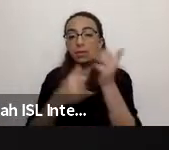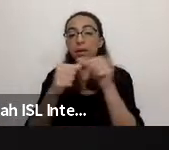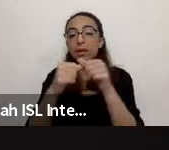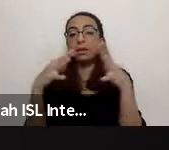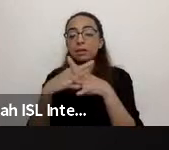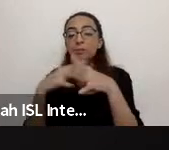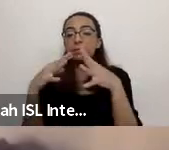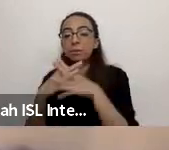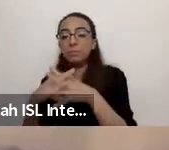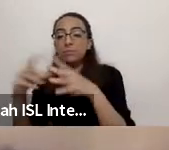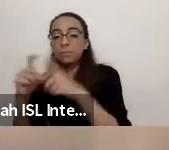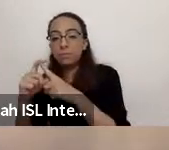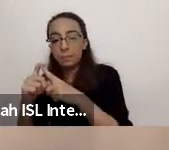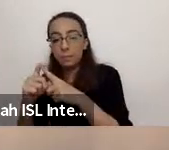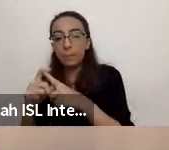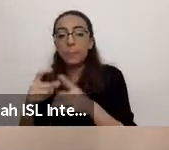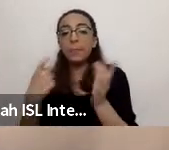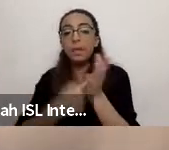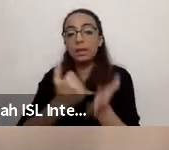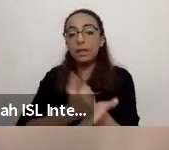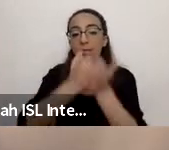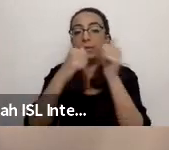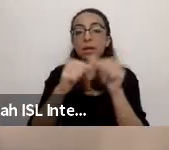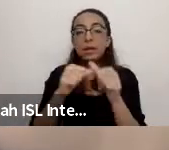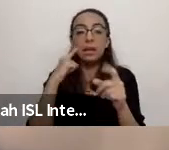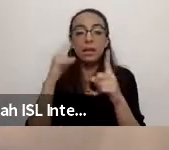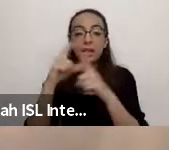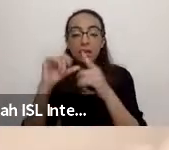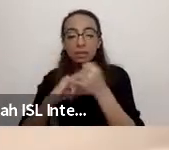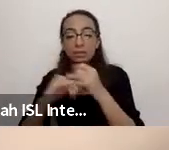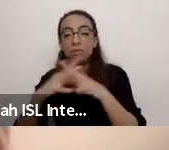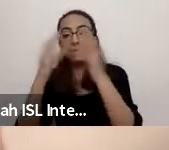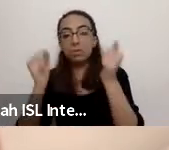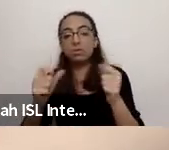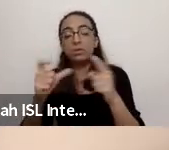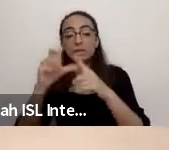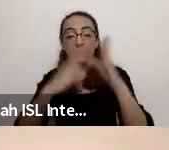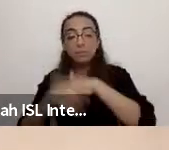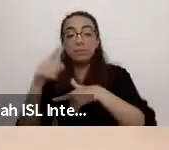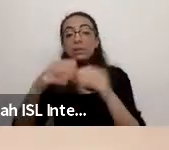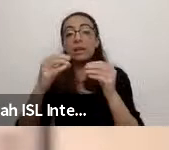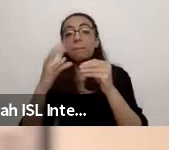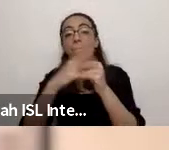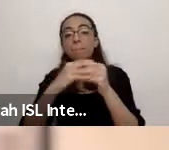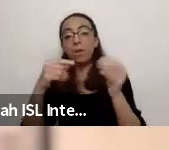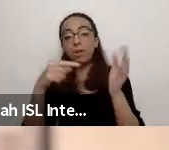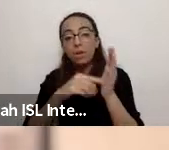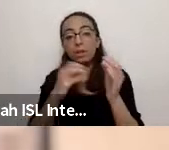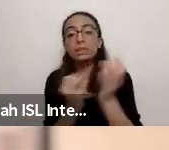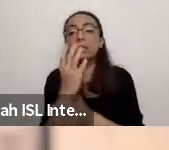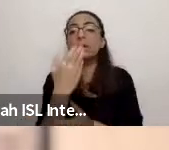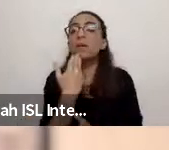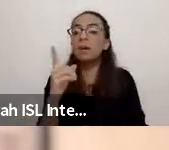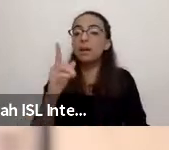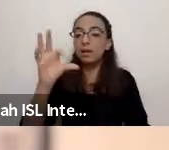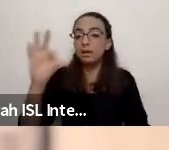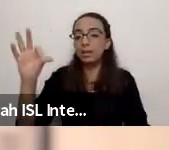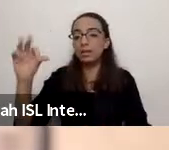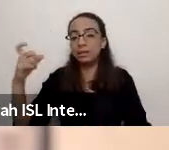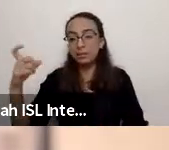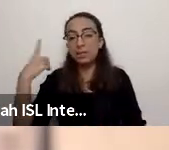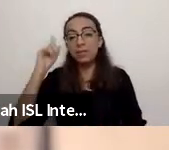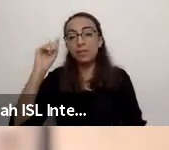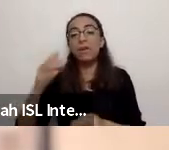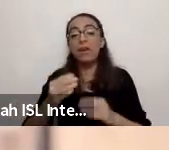RAWWD, Rehabilitation AIDS Workshop by Women with Disability, is a Bangalore-based registered trust started in 1997 to